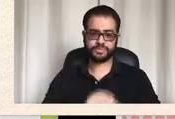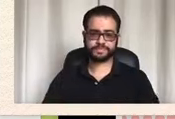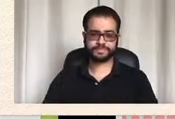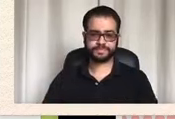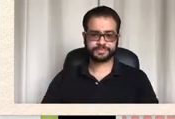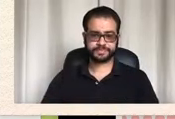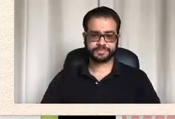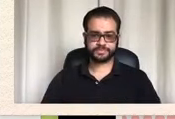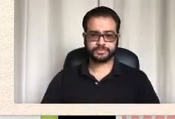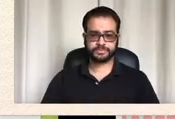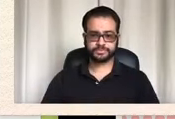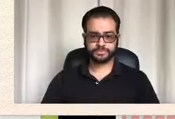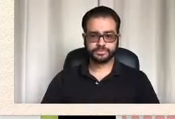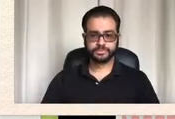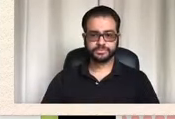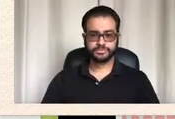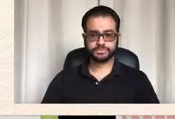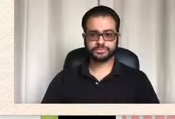So